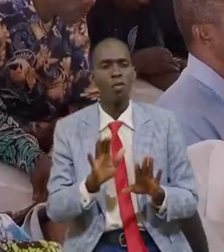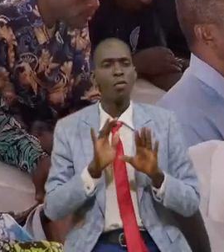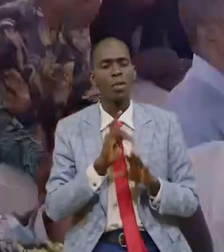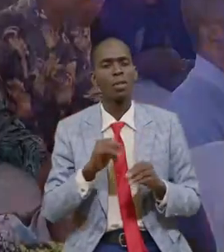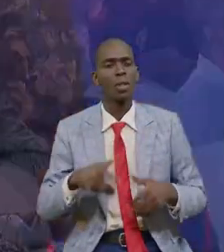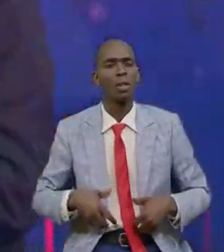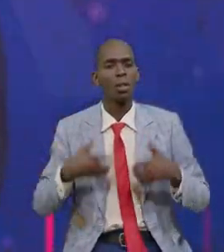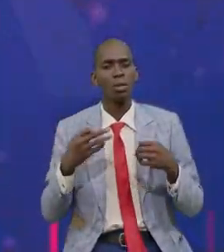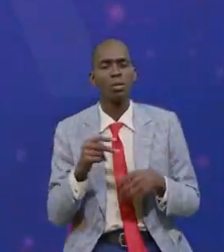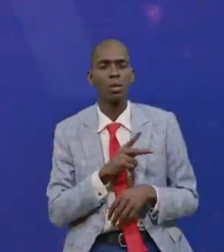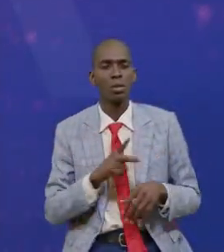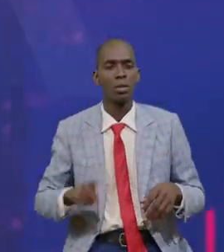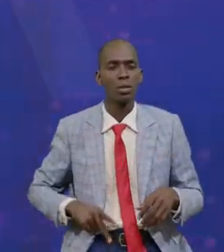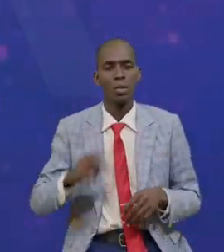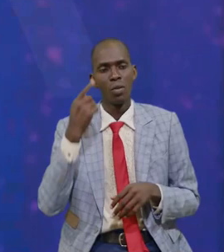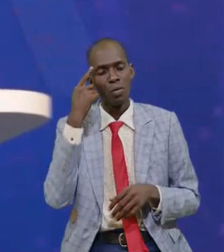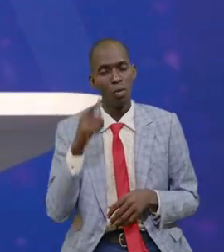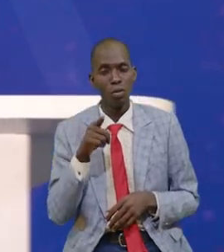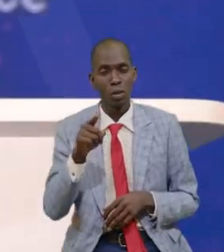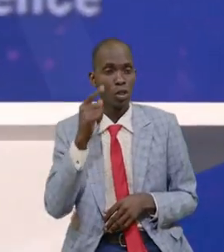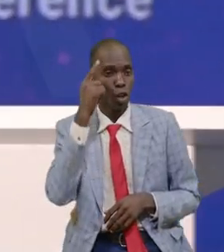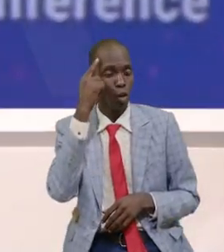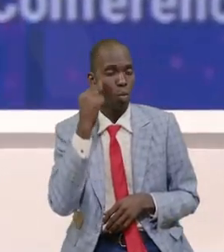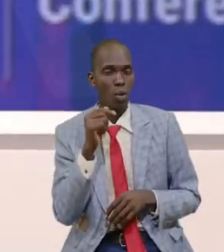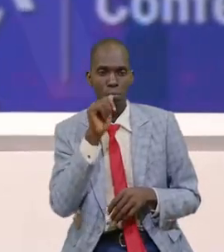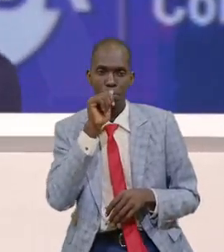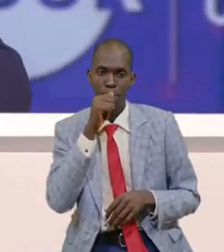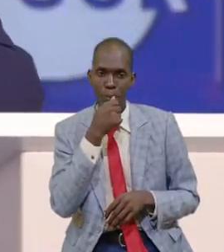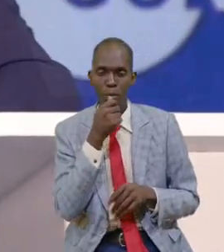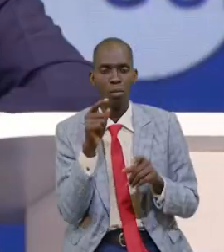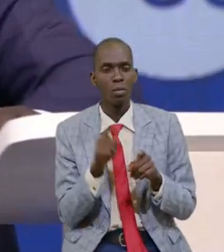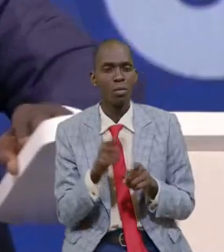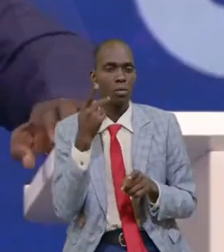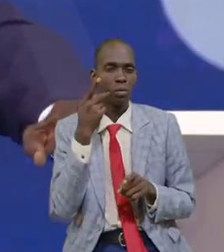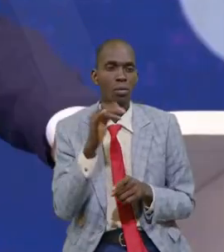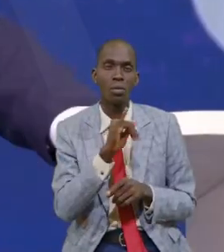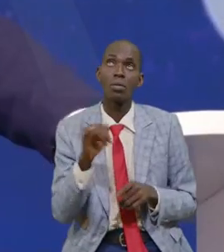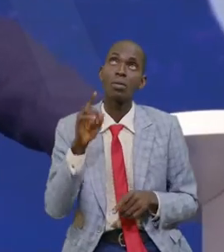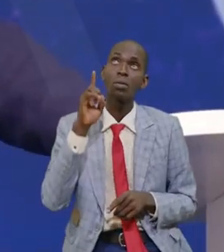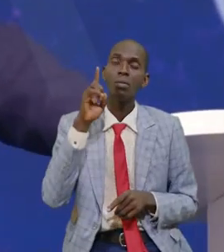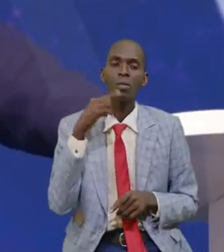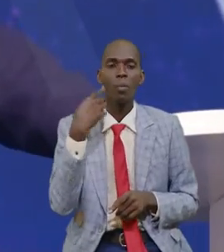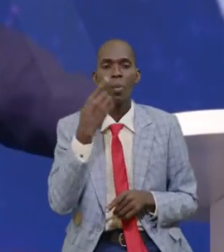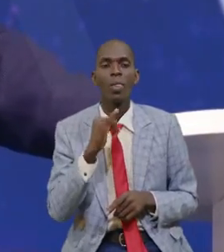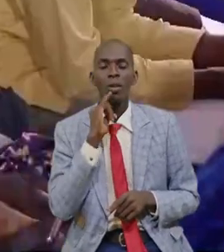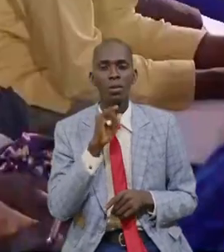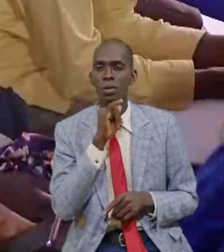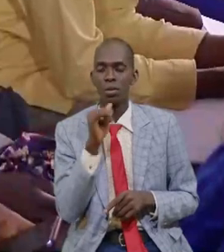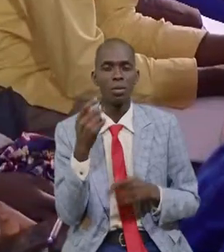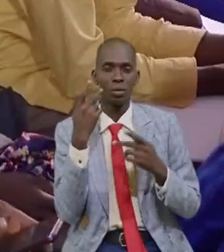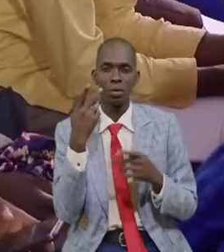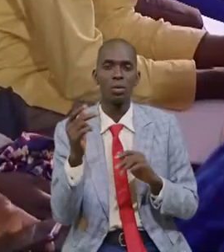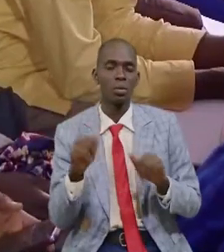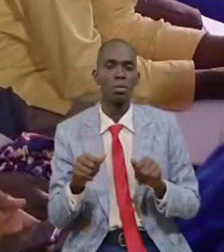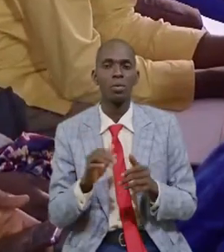wrath of the king, for he endured as seeing him, tell me,